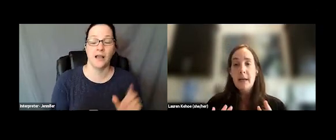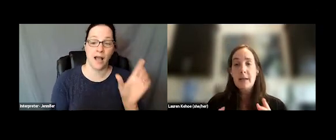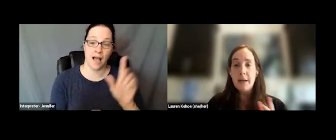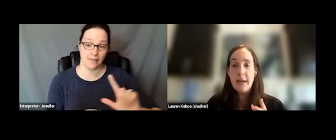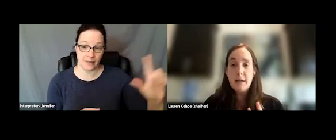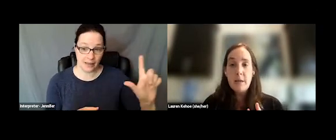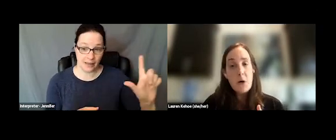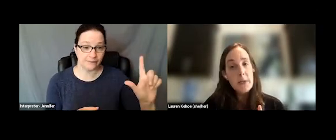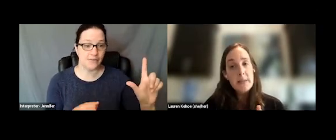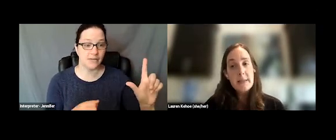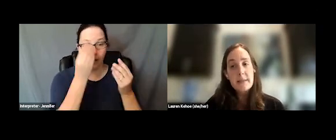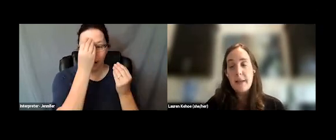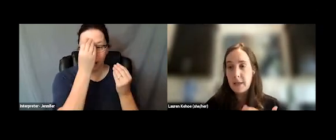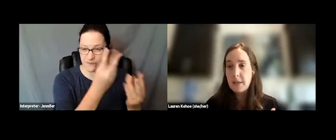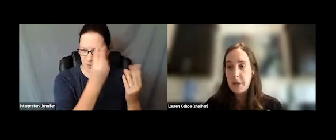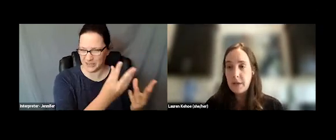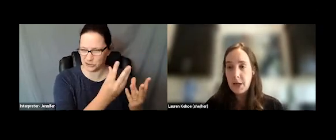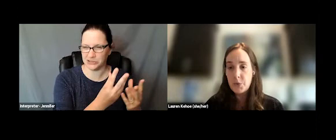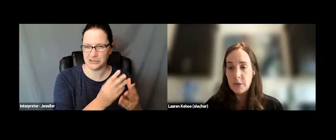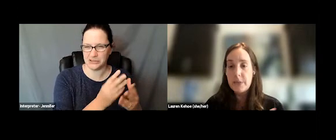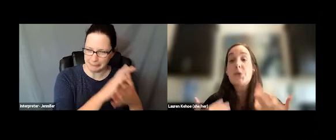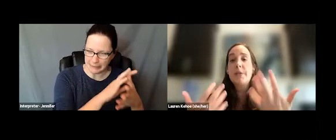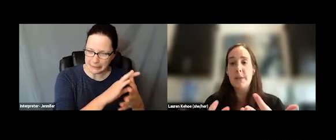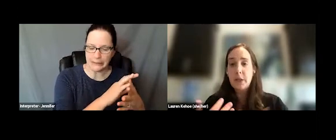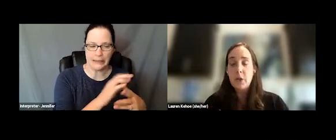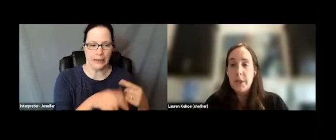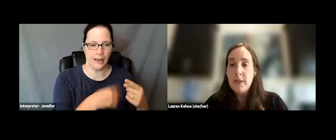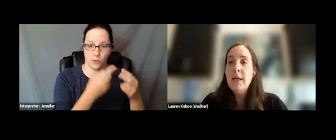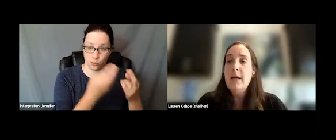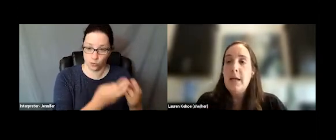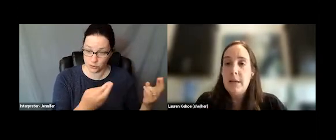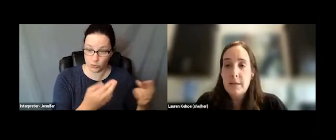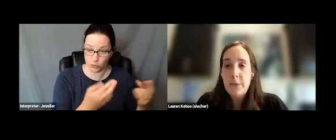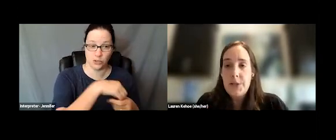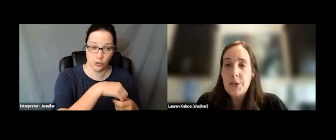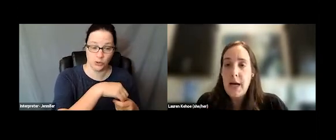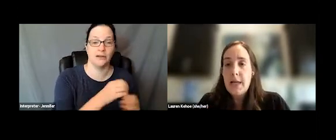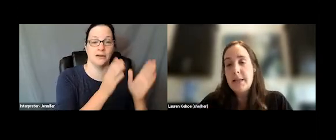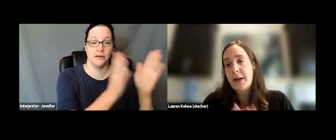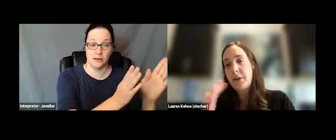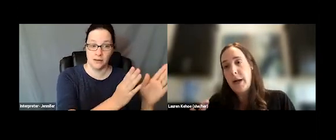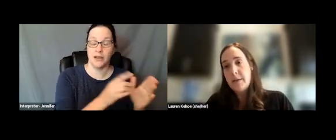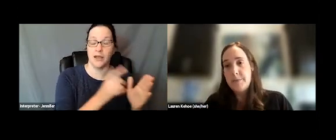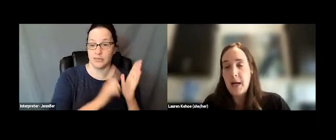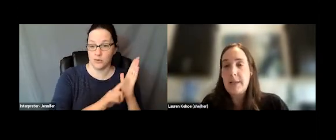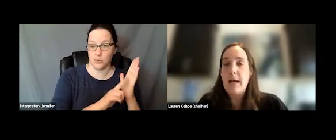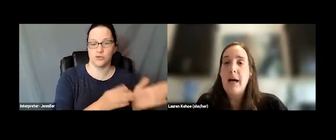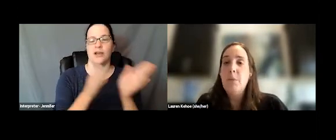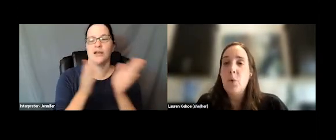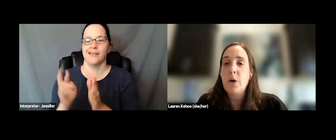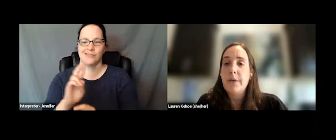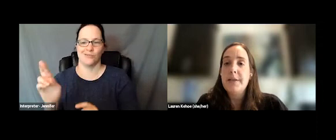the content components, some of the things about the actual resources that were included in the research guides, and then on the right